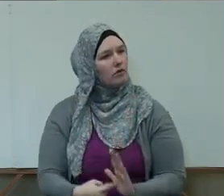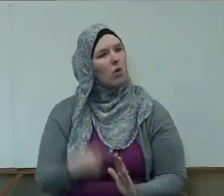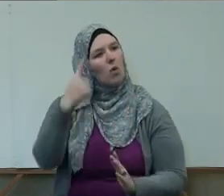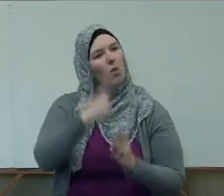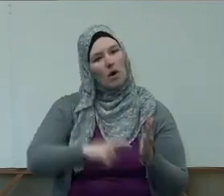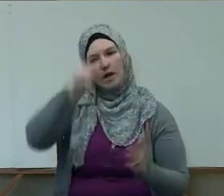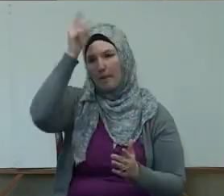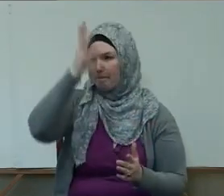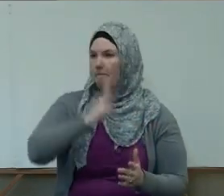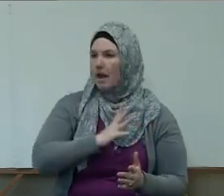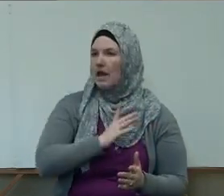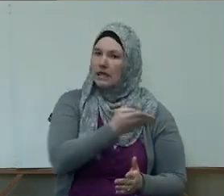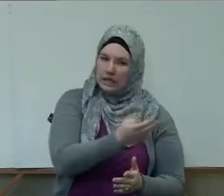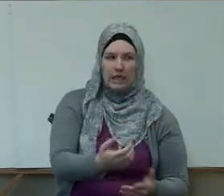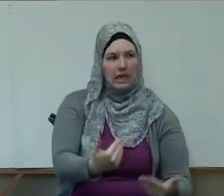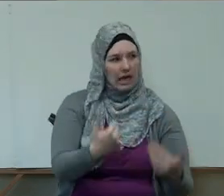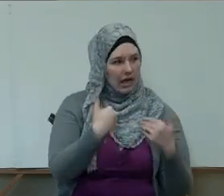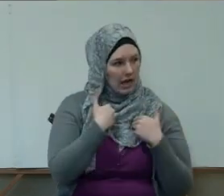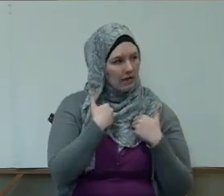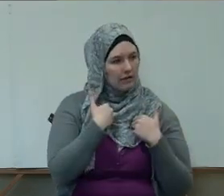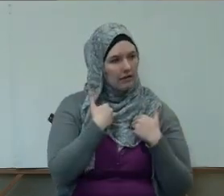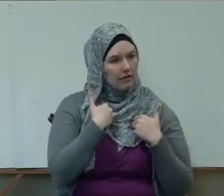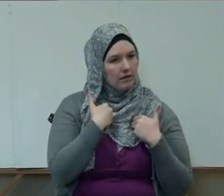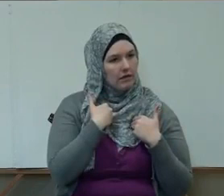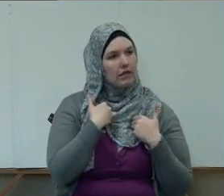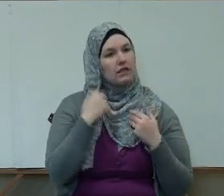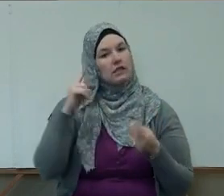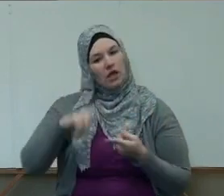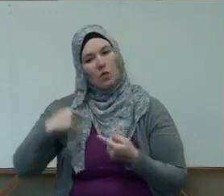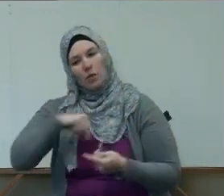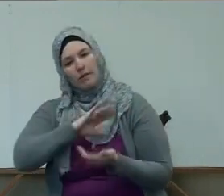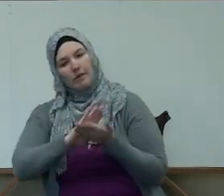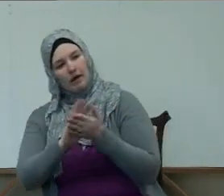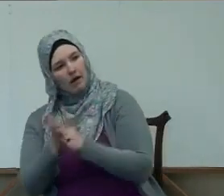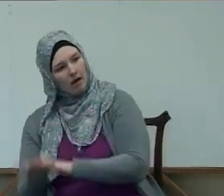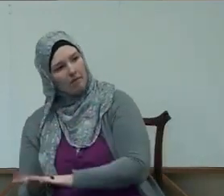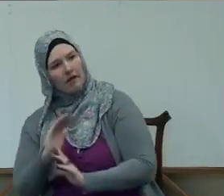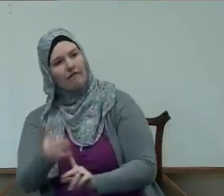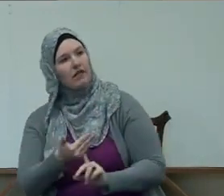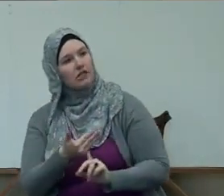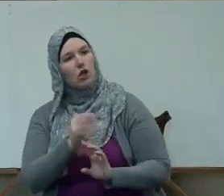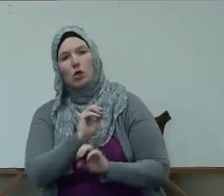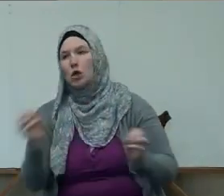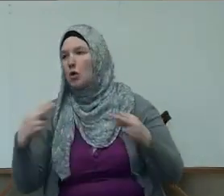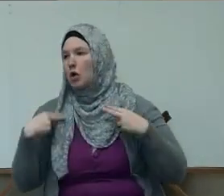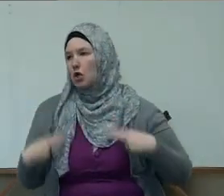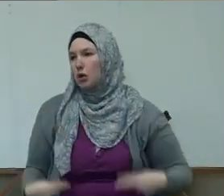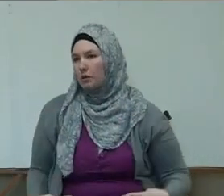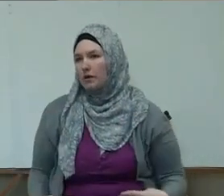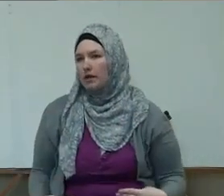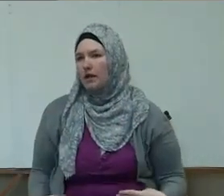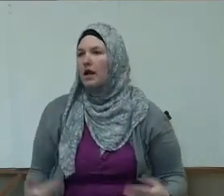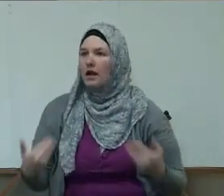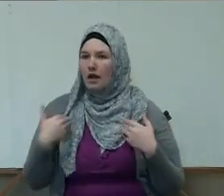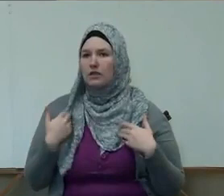may ever have until we became convinced that no one, no human being has